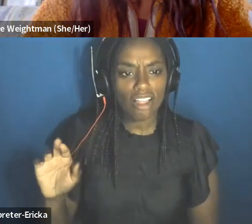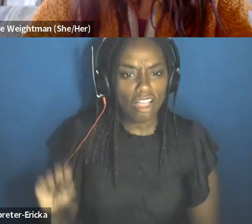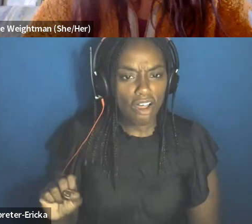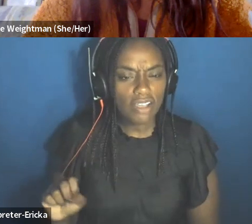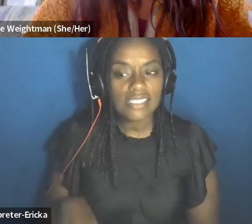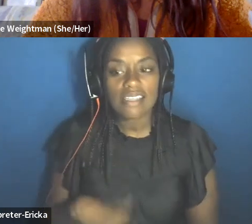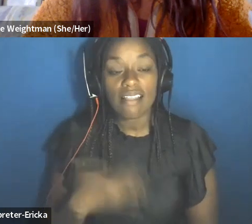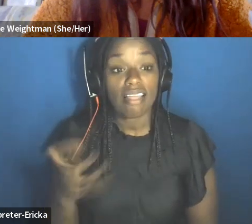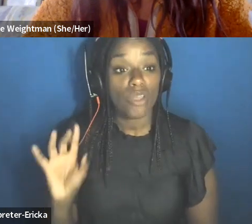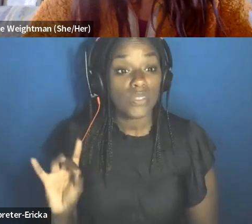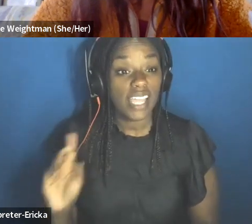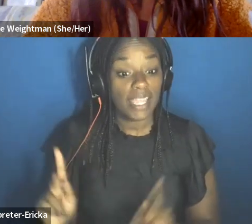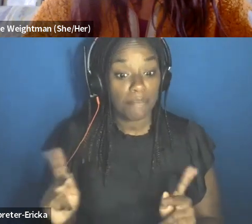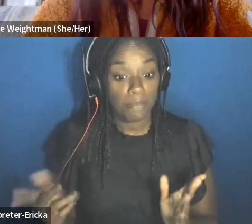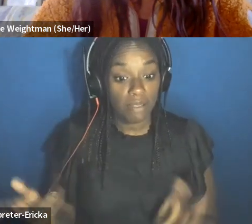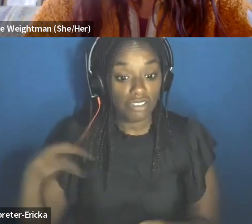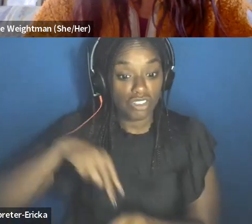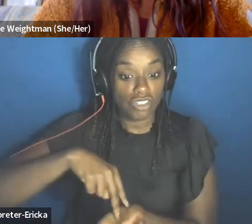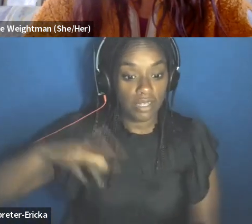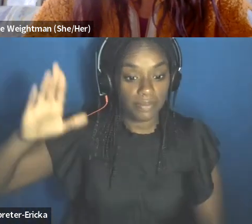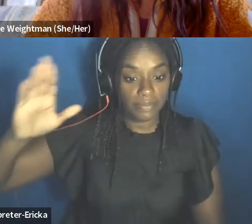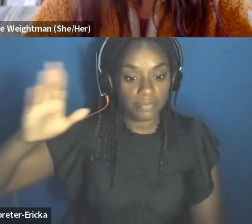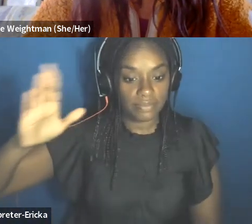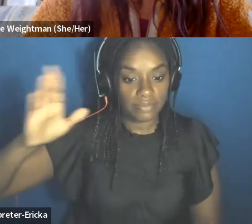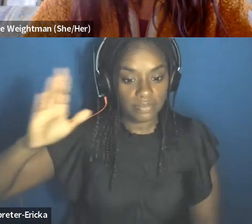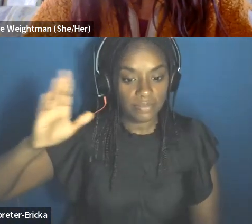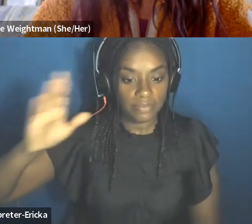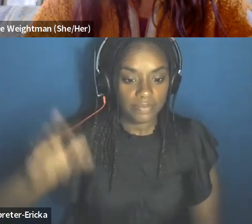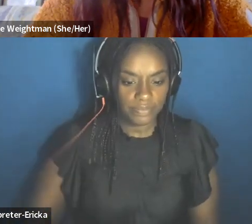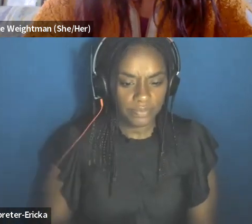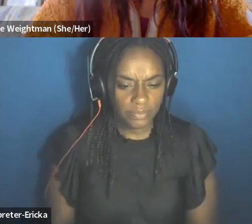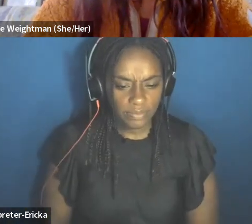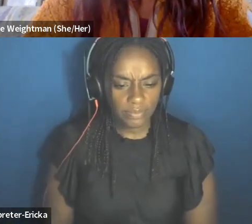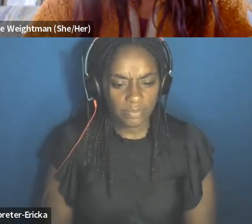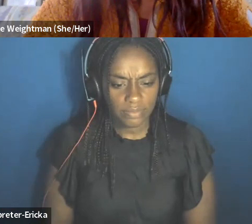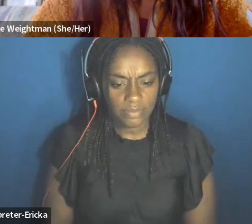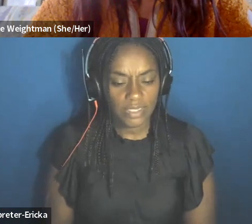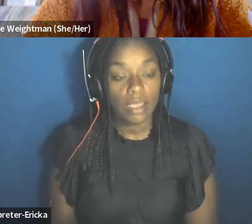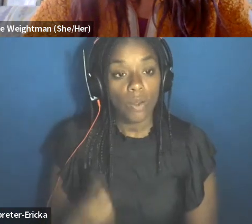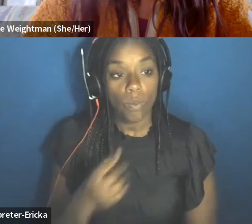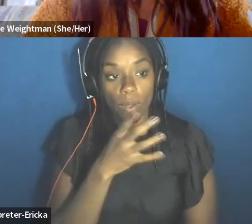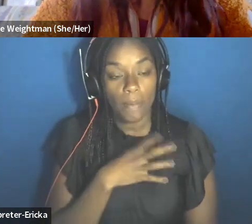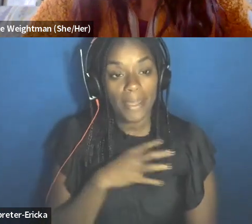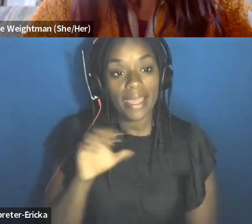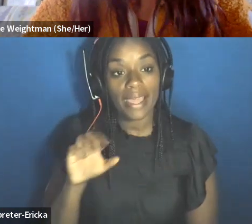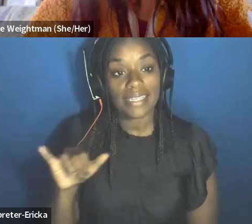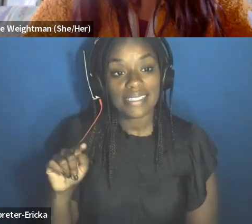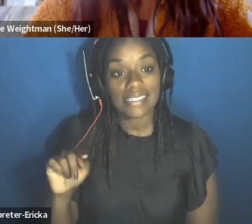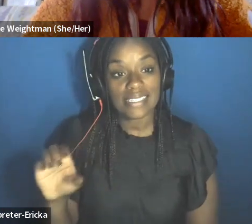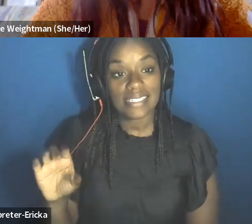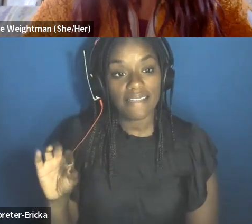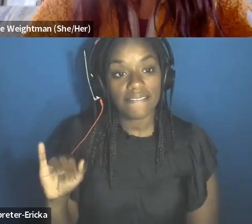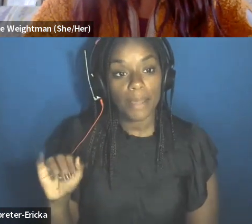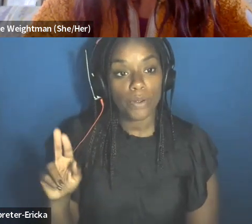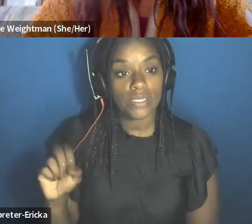those 8 individuals got up and told their story. And I had a woman who has cystic fibrosis that said, in all the years of counseling that